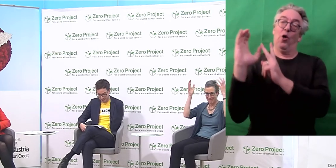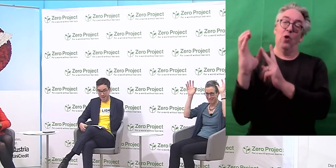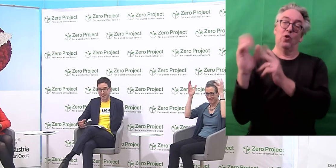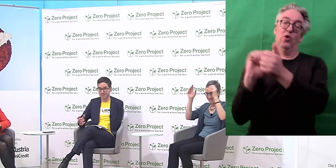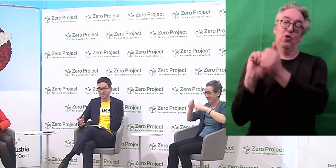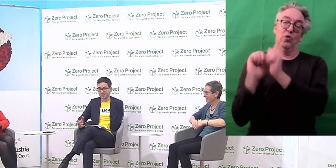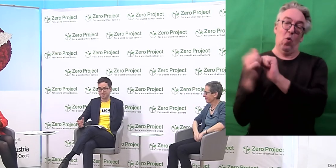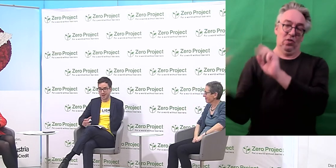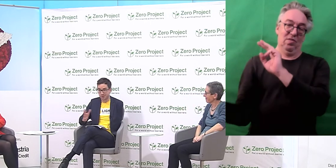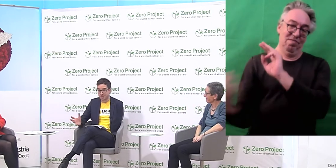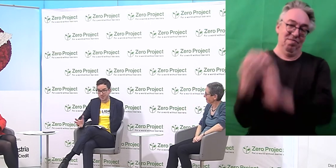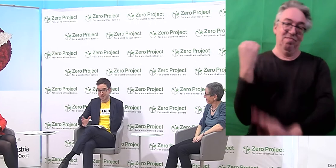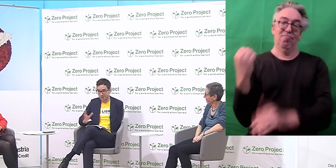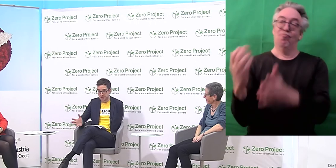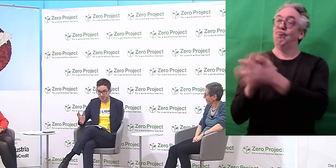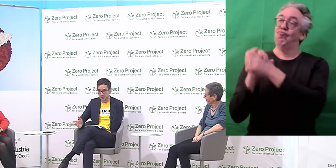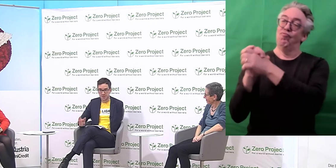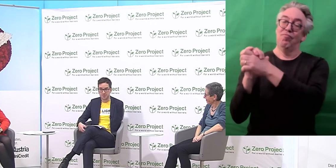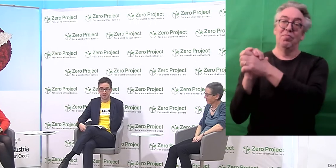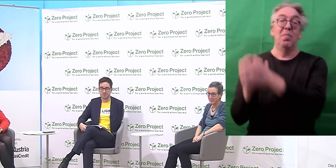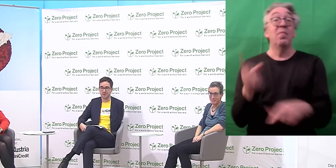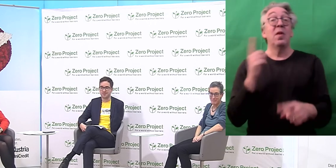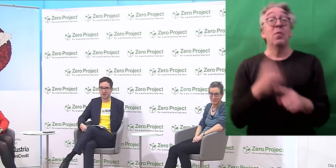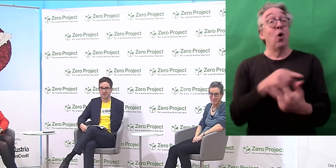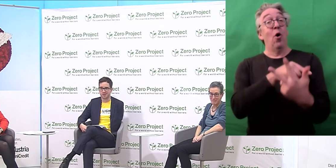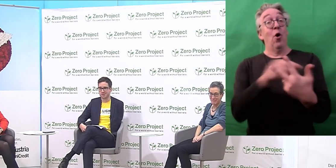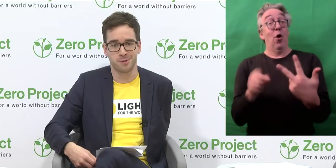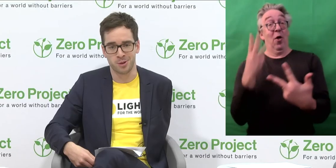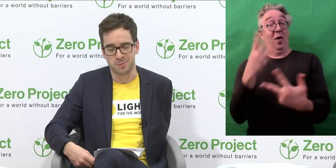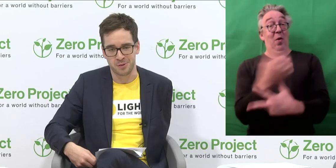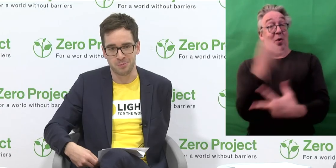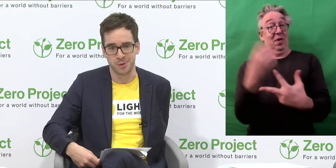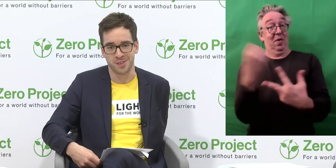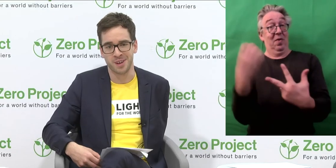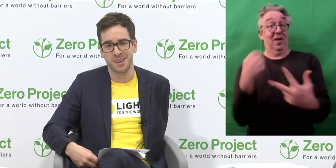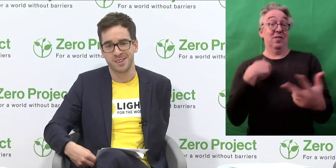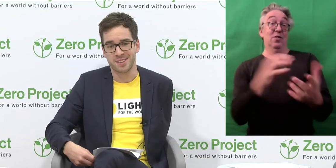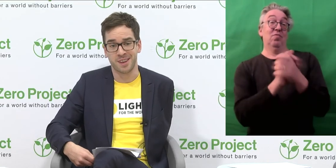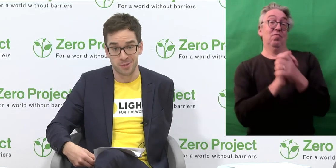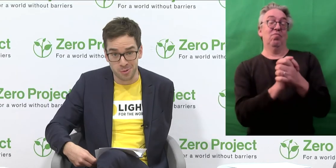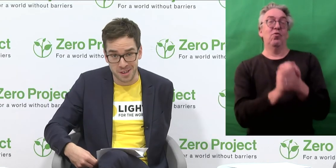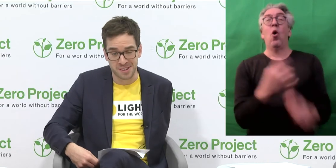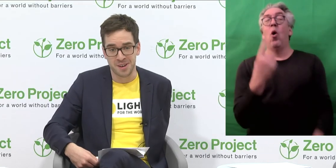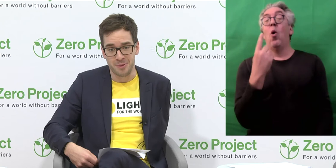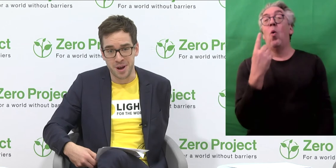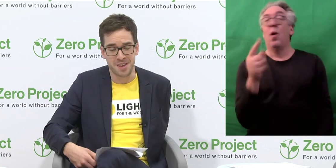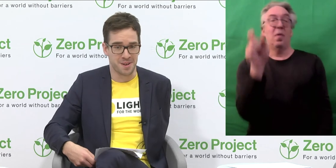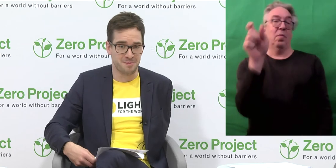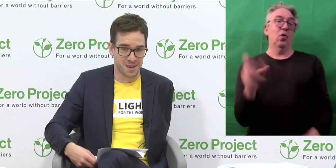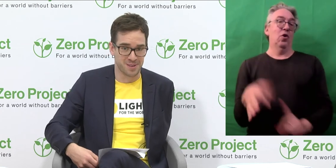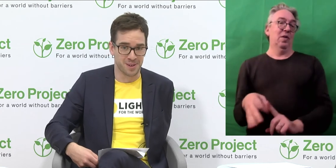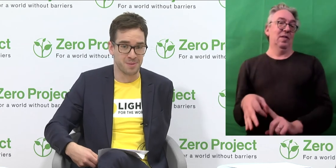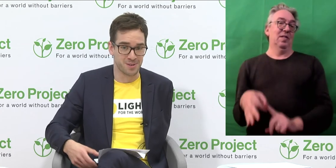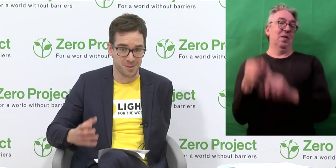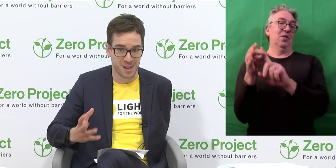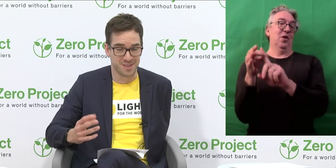category. And I congratulate all the three winners, but I think there is one special person that can do that way